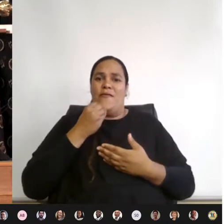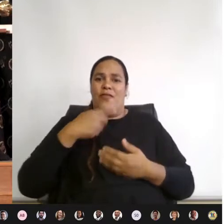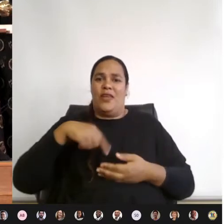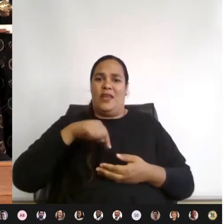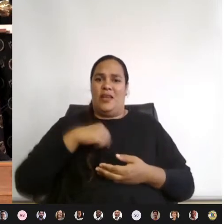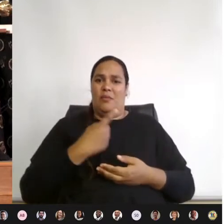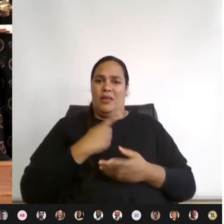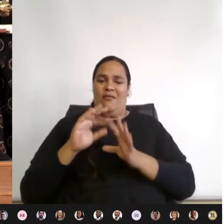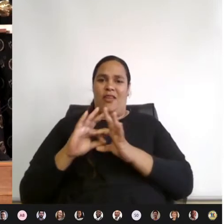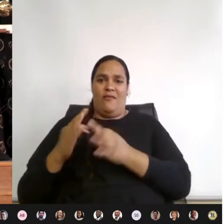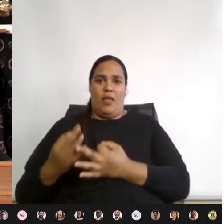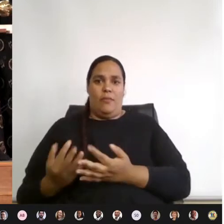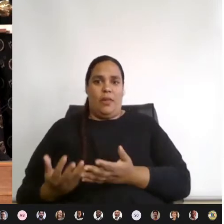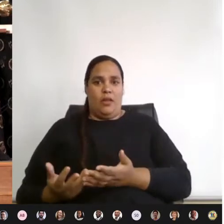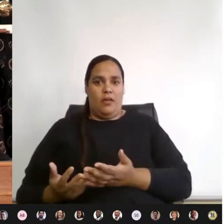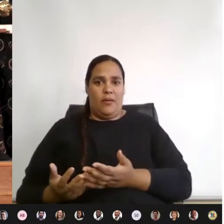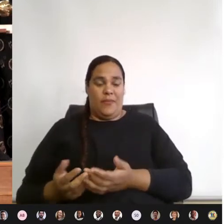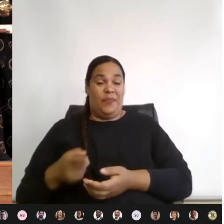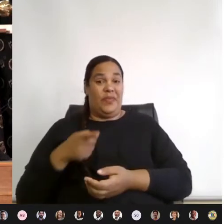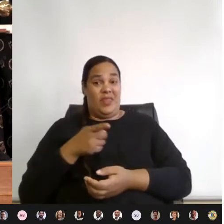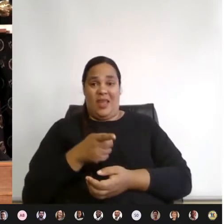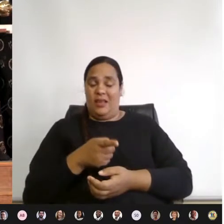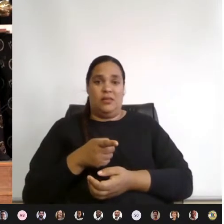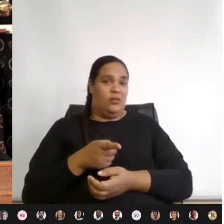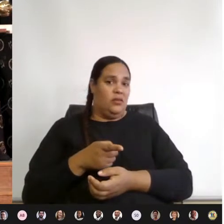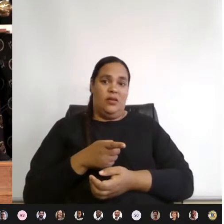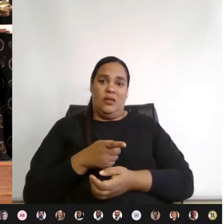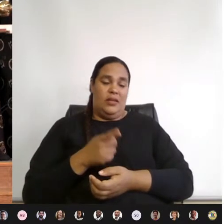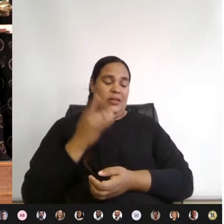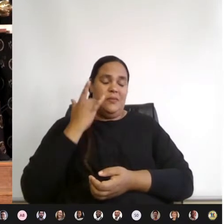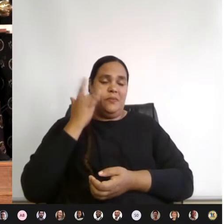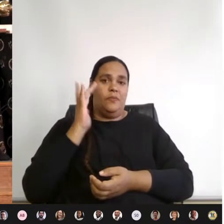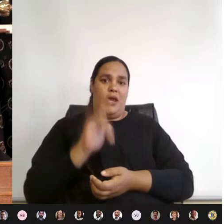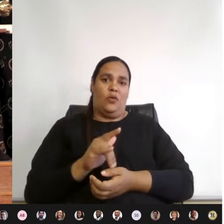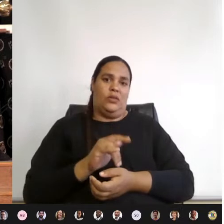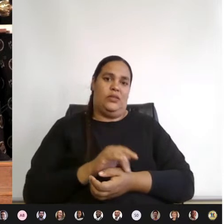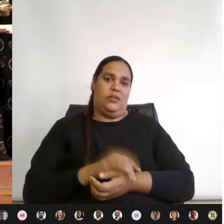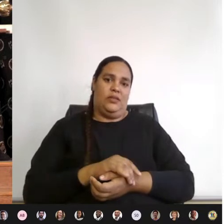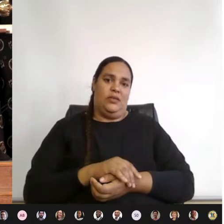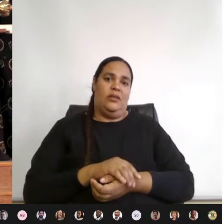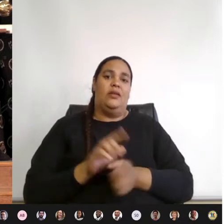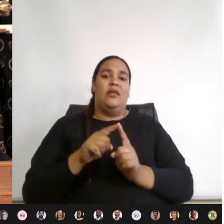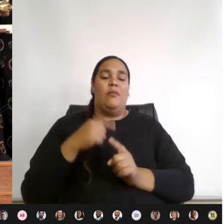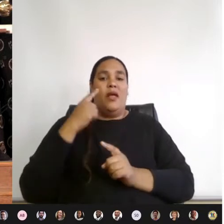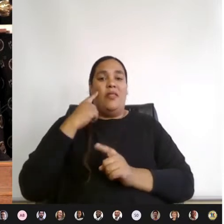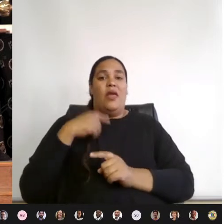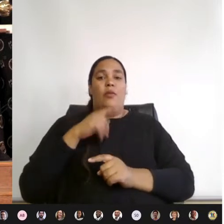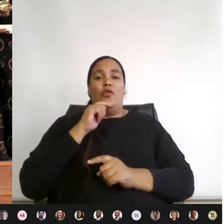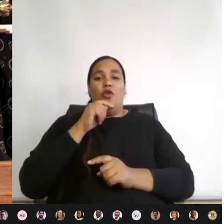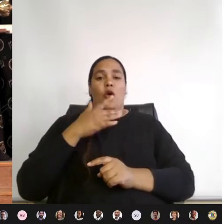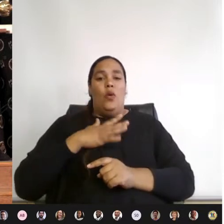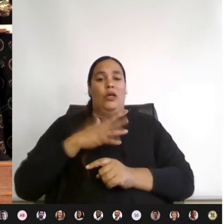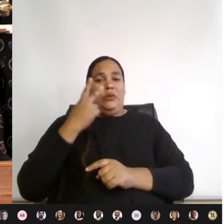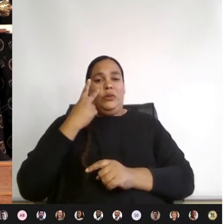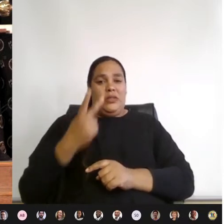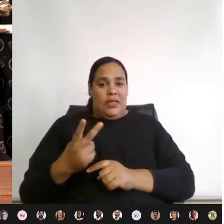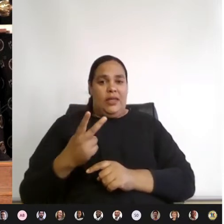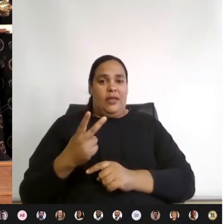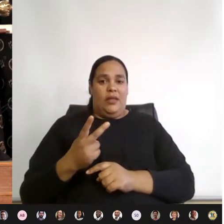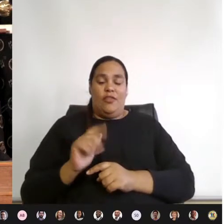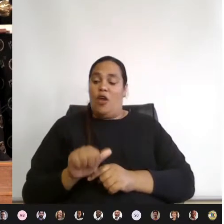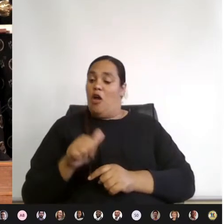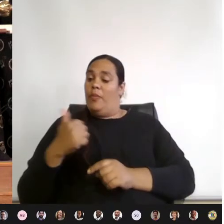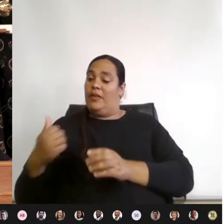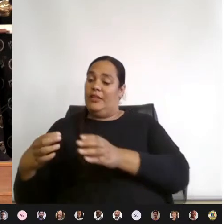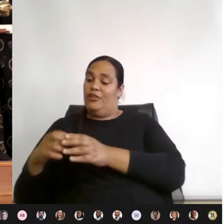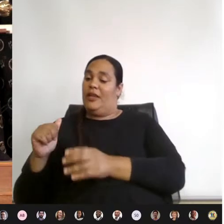and their families. I mean, that is an absolute embarrassment. I think I would have really liked to have seen the opposition also